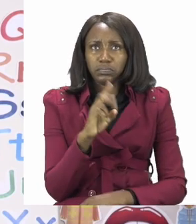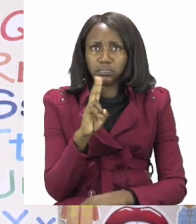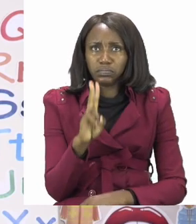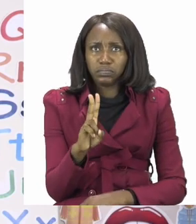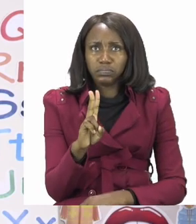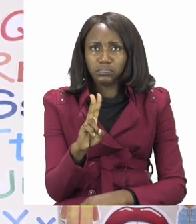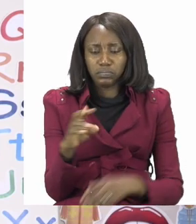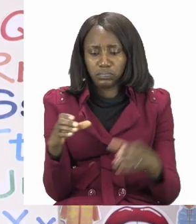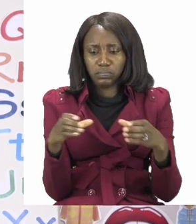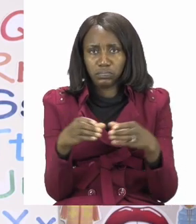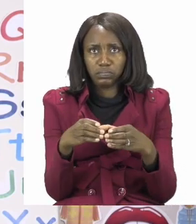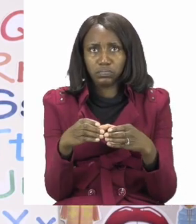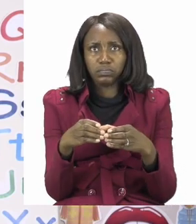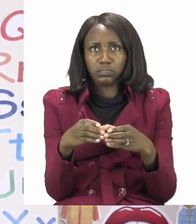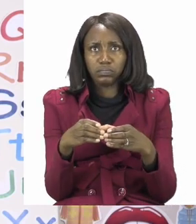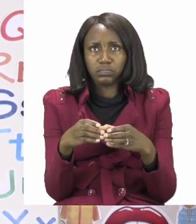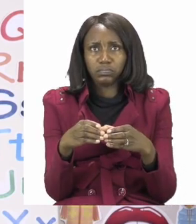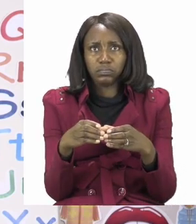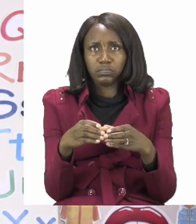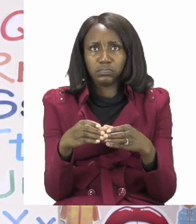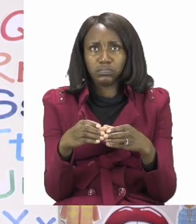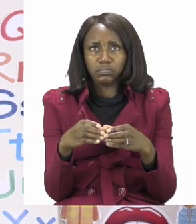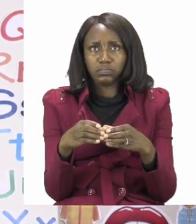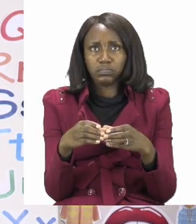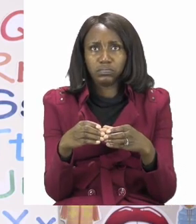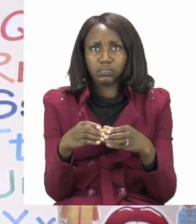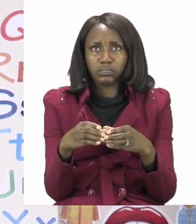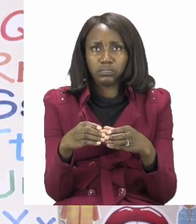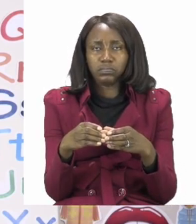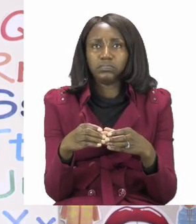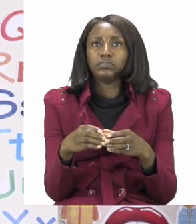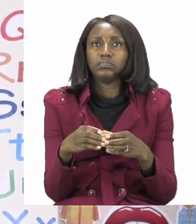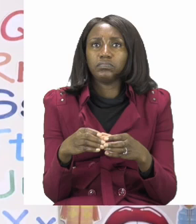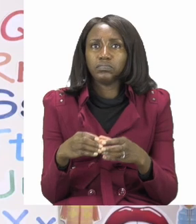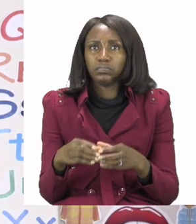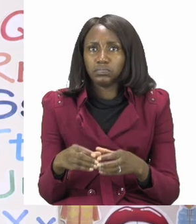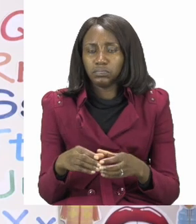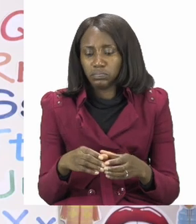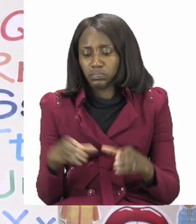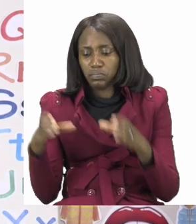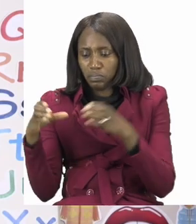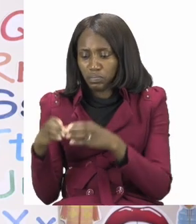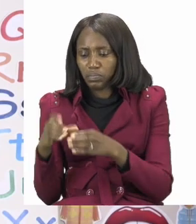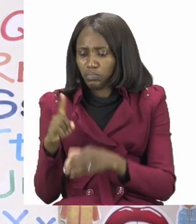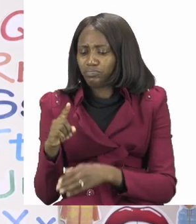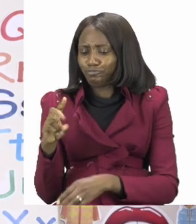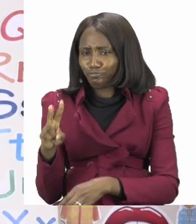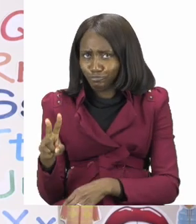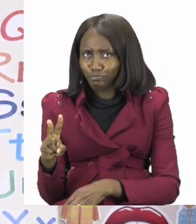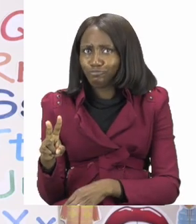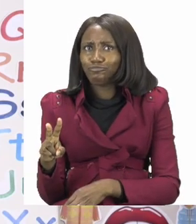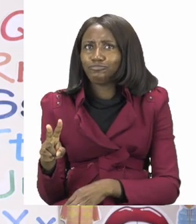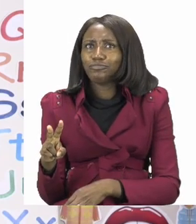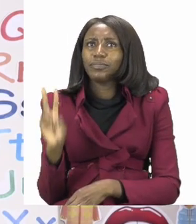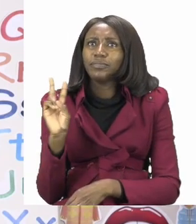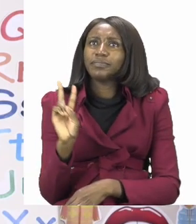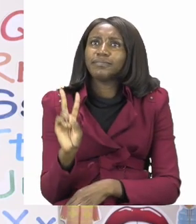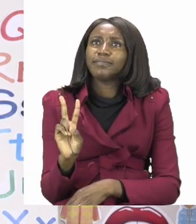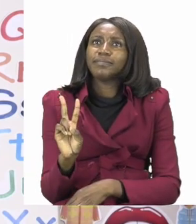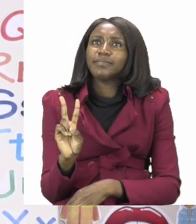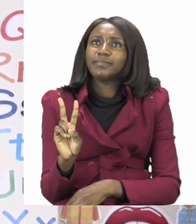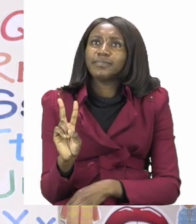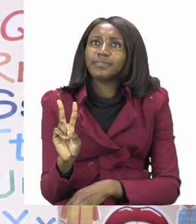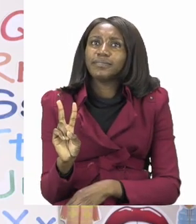1, 2. Circle B has 2. 1, 2.